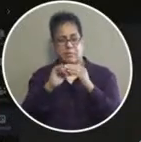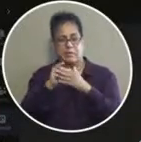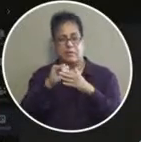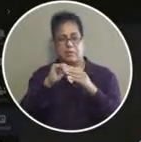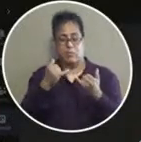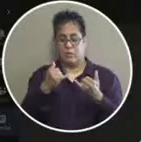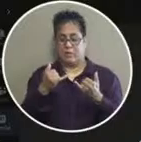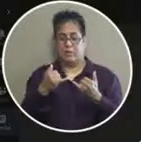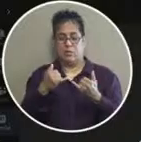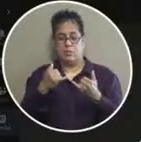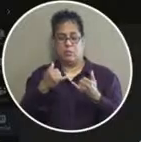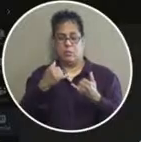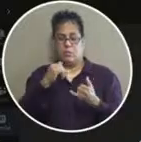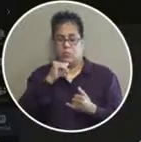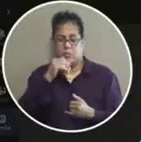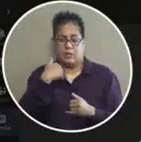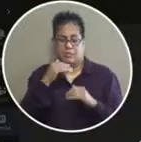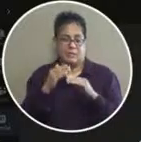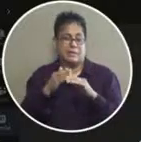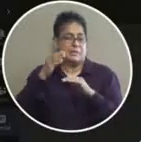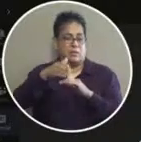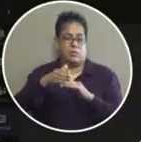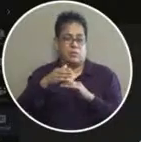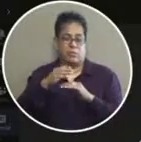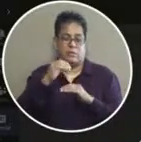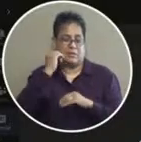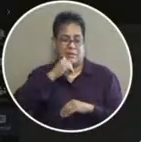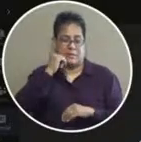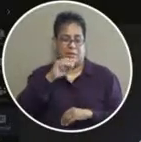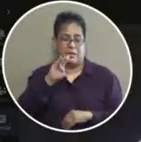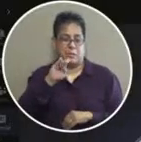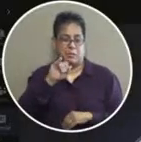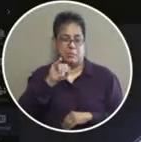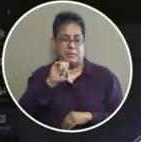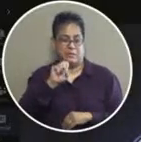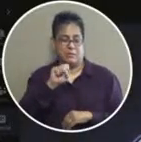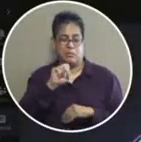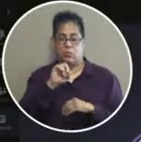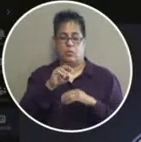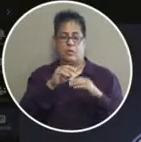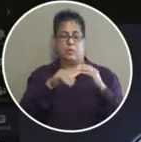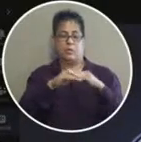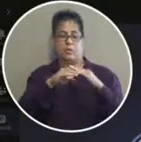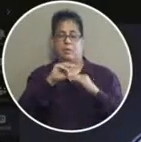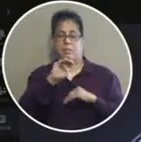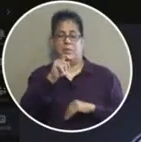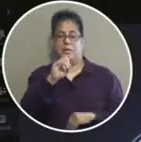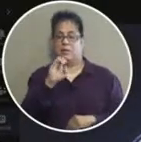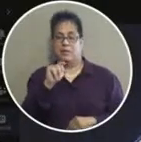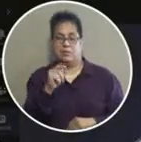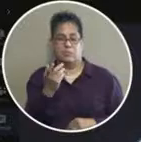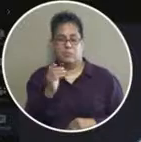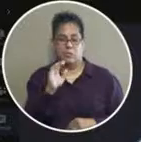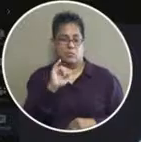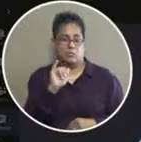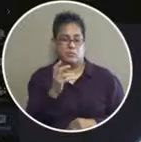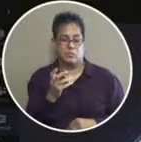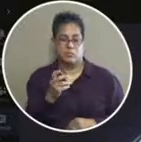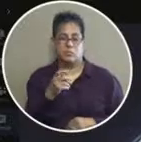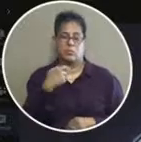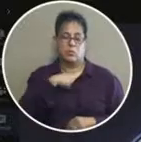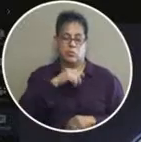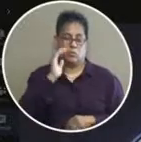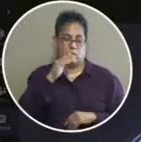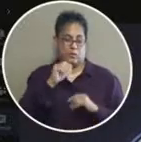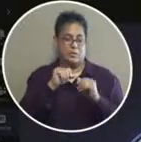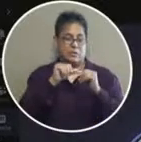time, we don't exceed on a daily basis or max out our capacity that we have right now. And we will